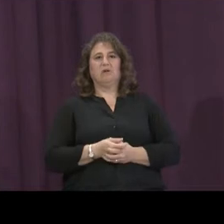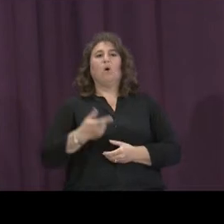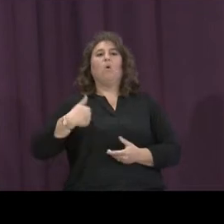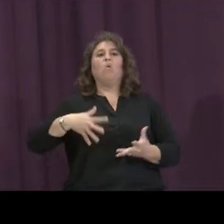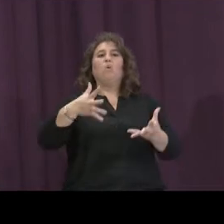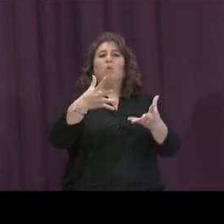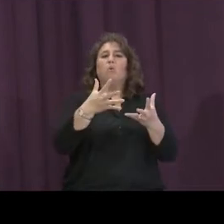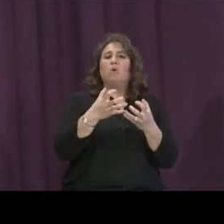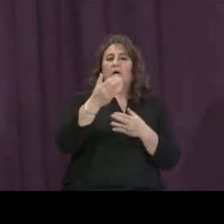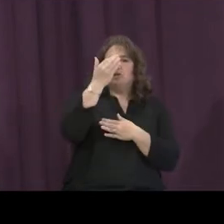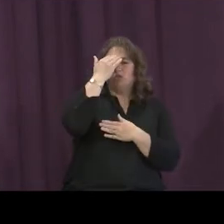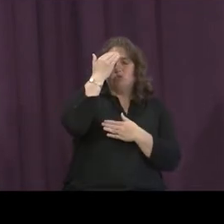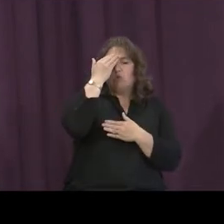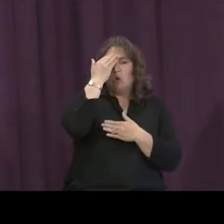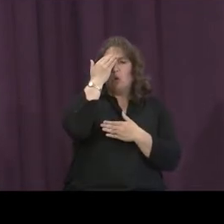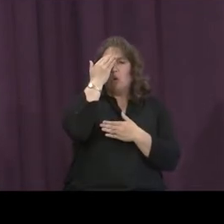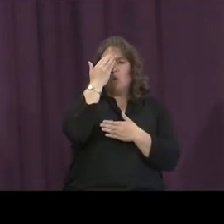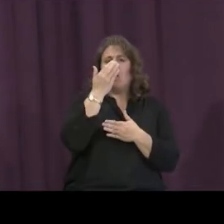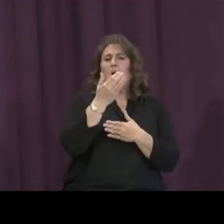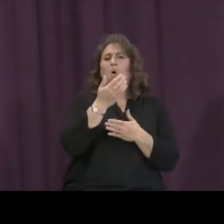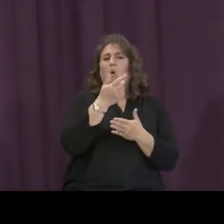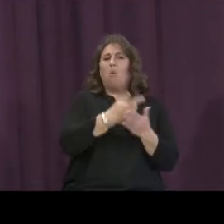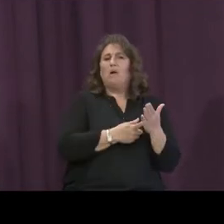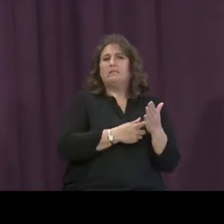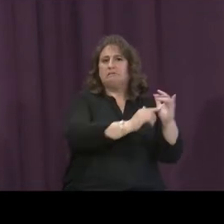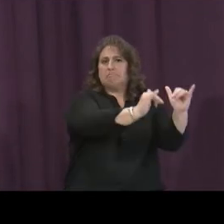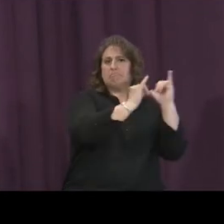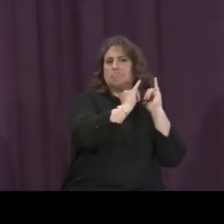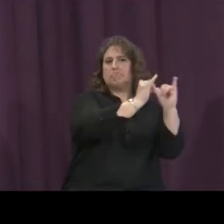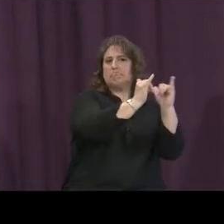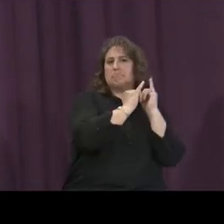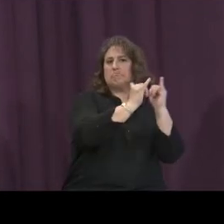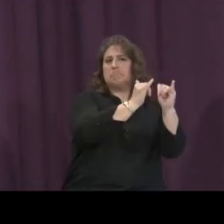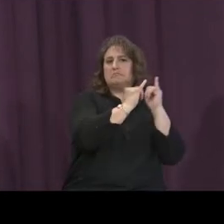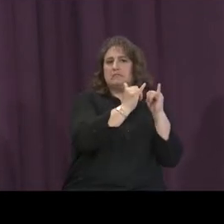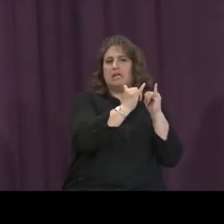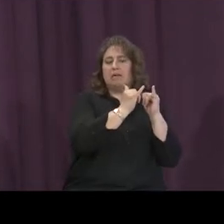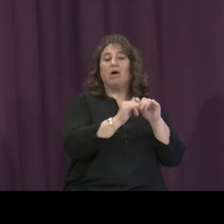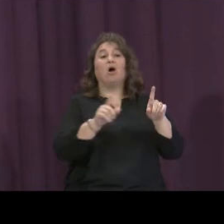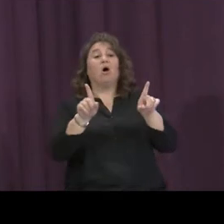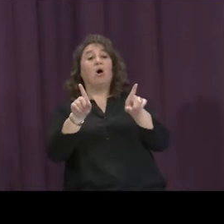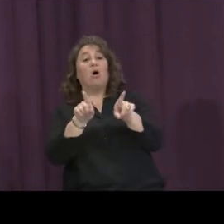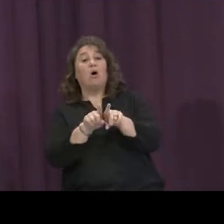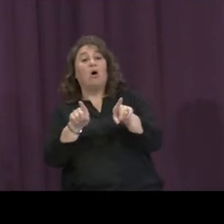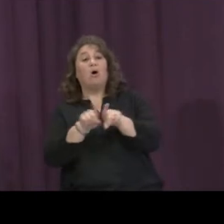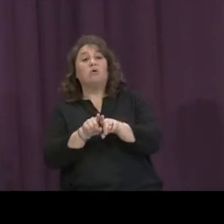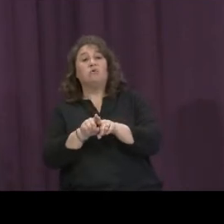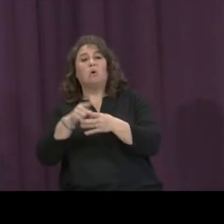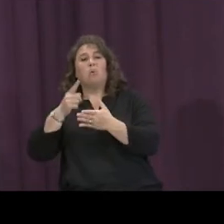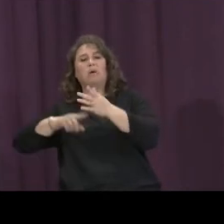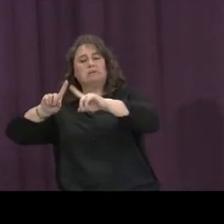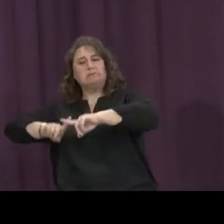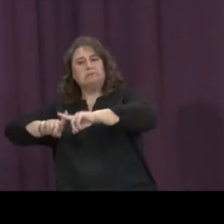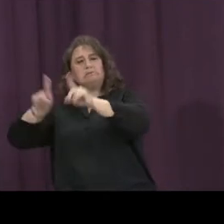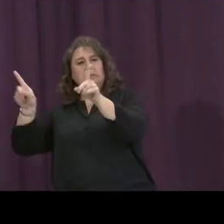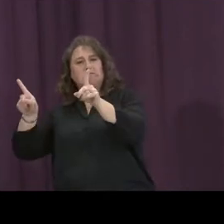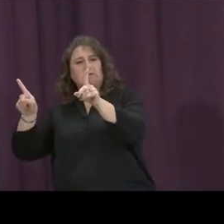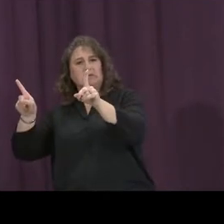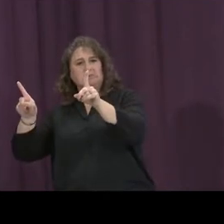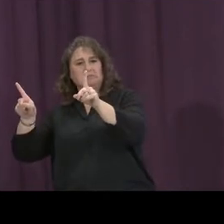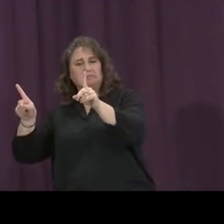we share in common and, you know, those that contribute to our diversity, okay?